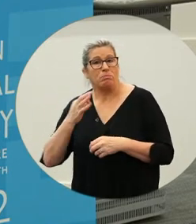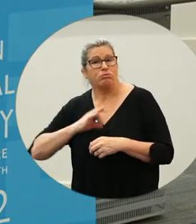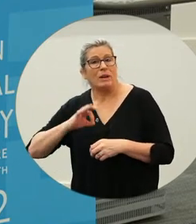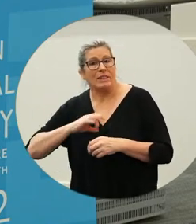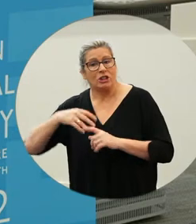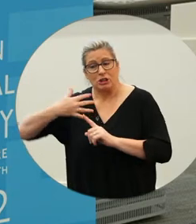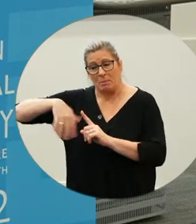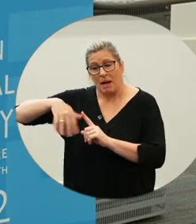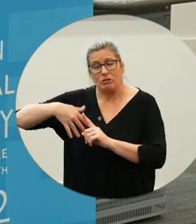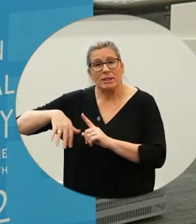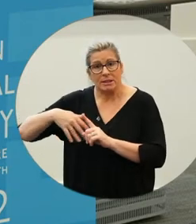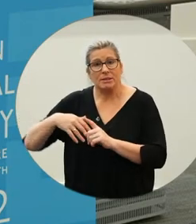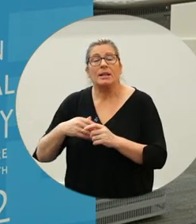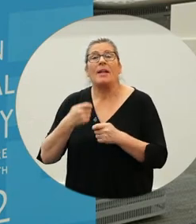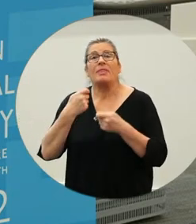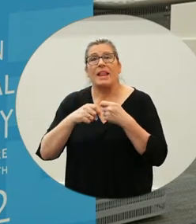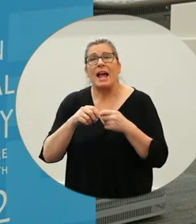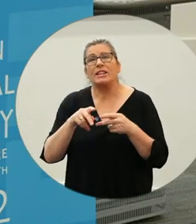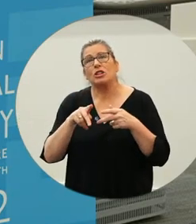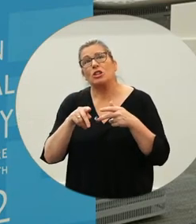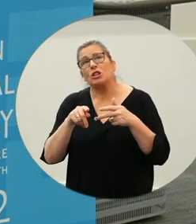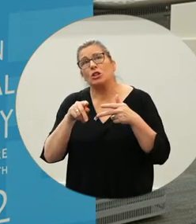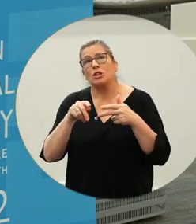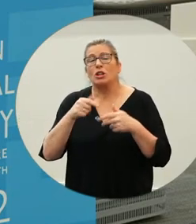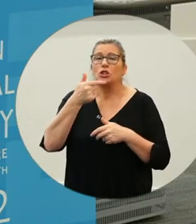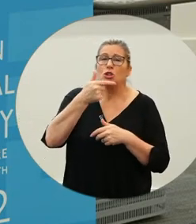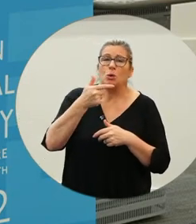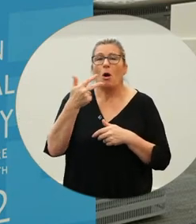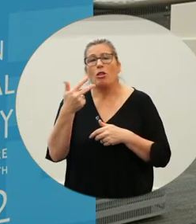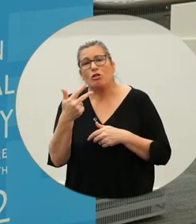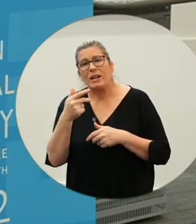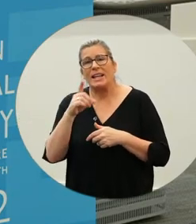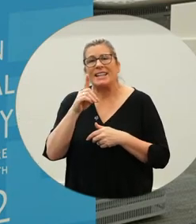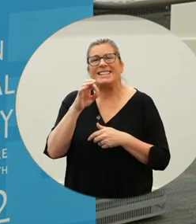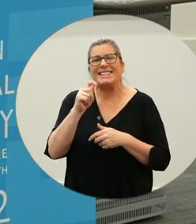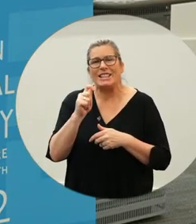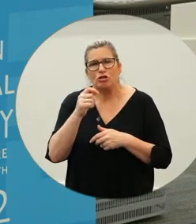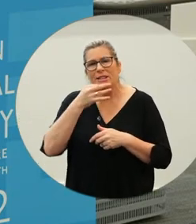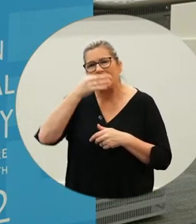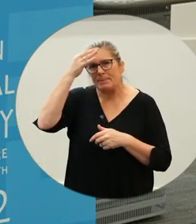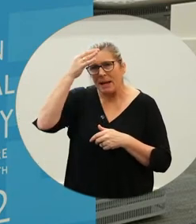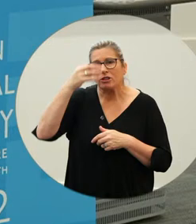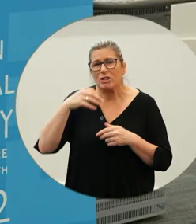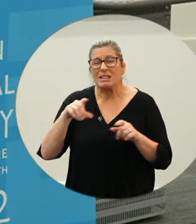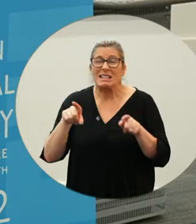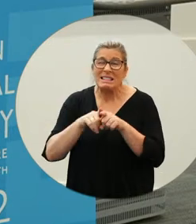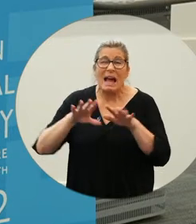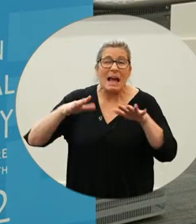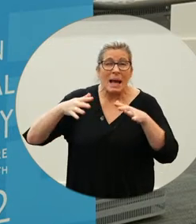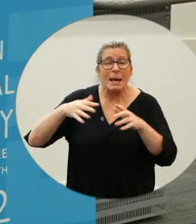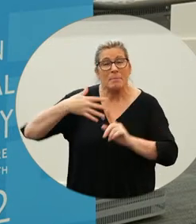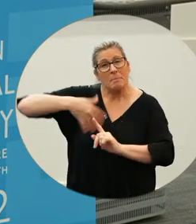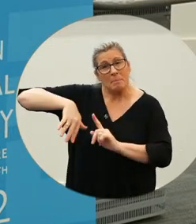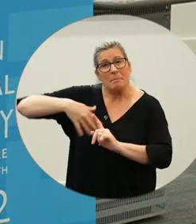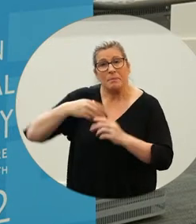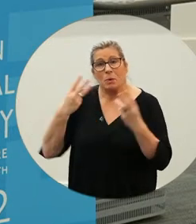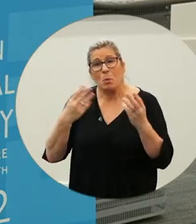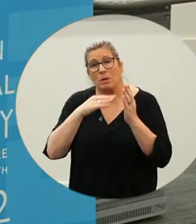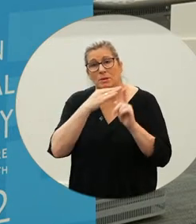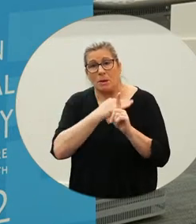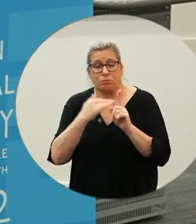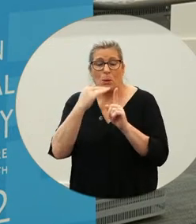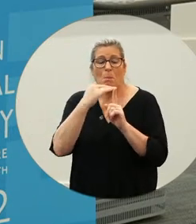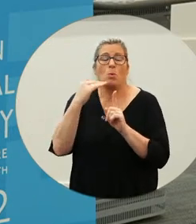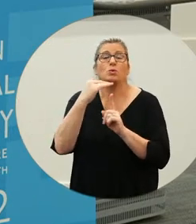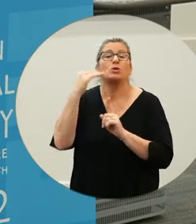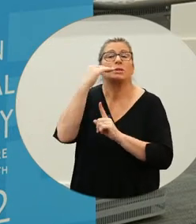three district inspectors who would be from the same kind of background and would be aspiring to promotion. And then you would